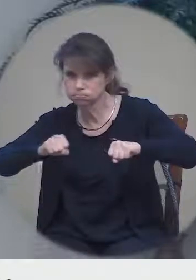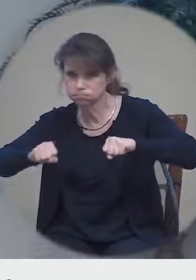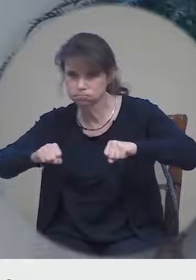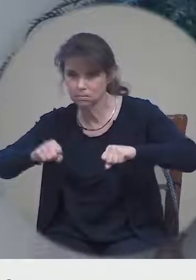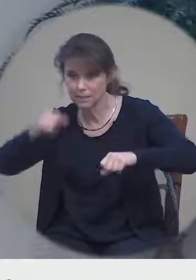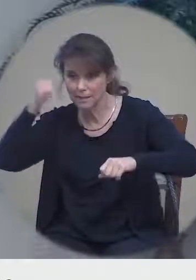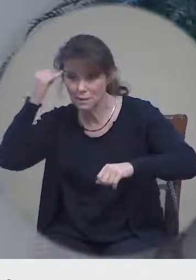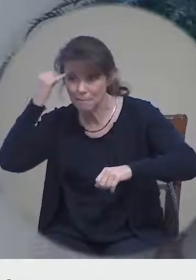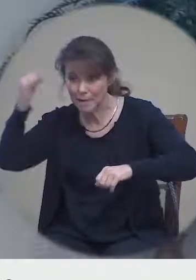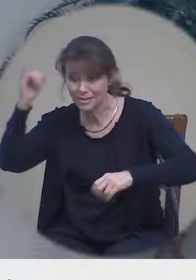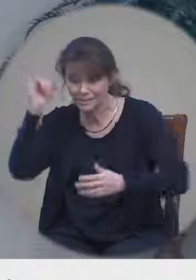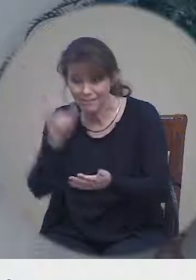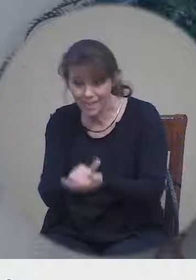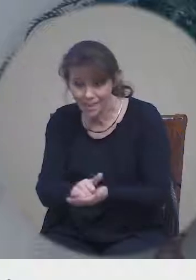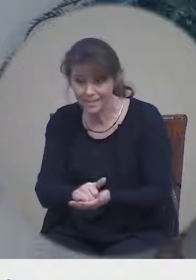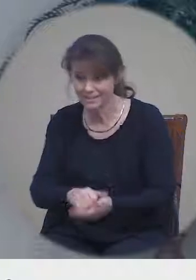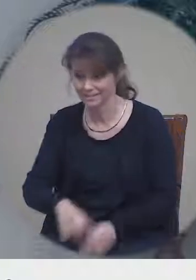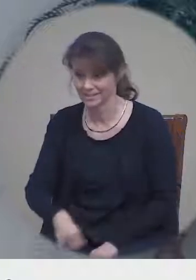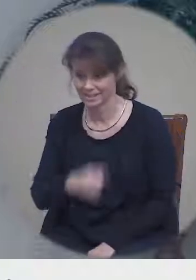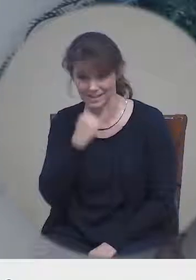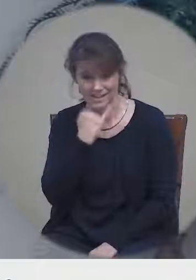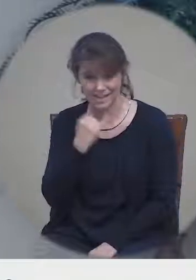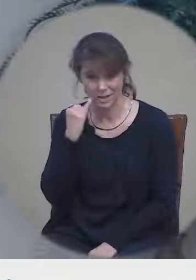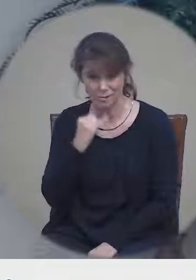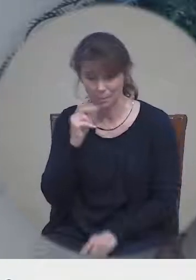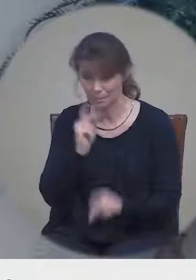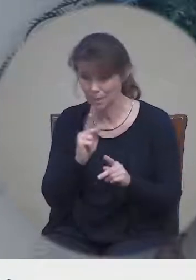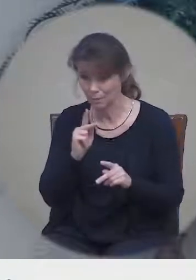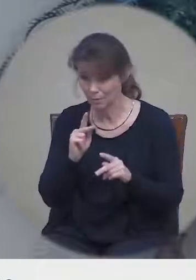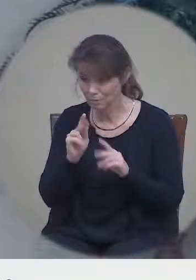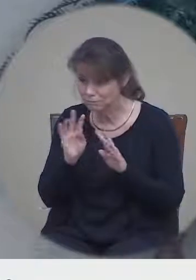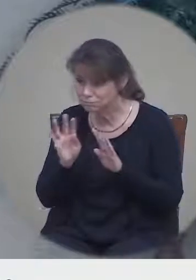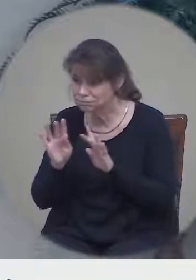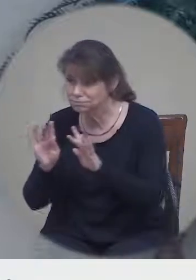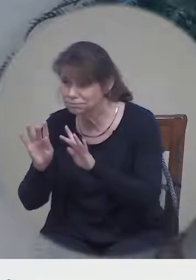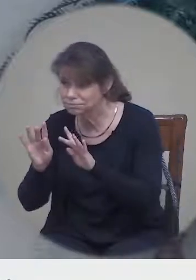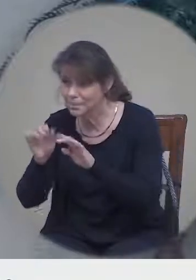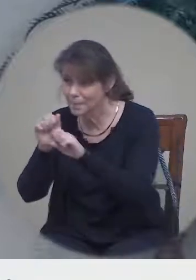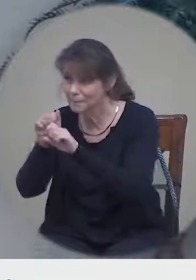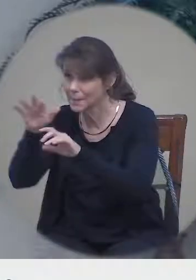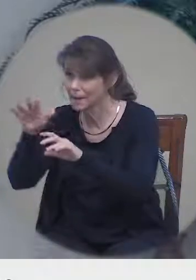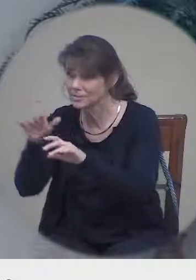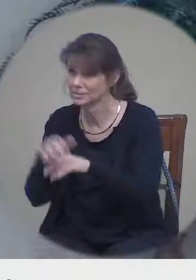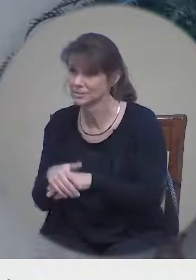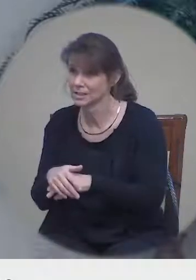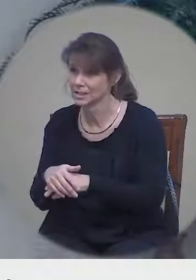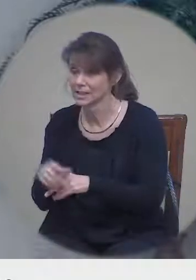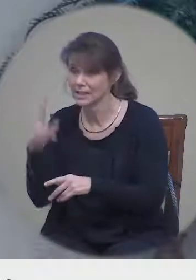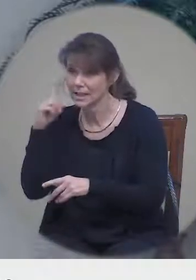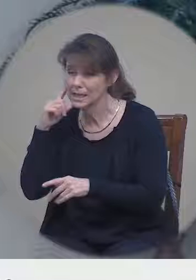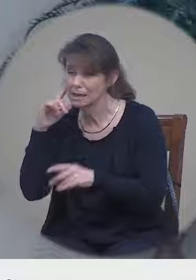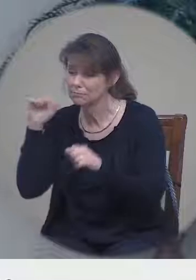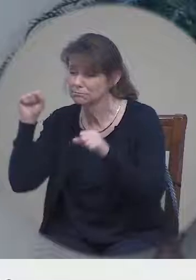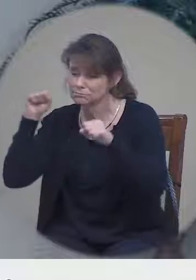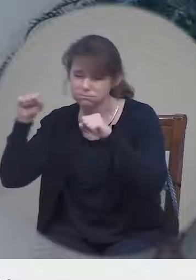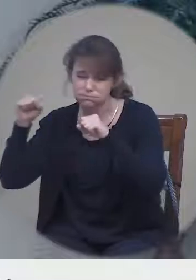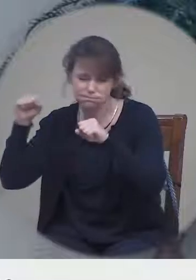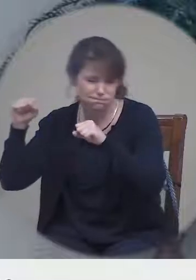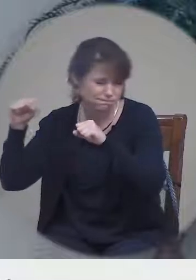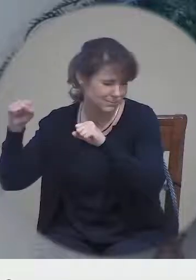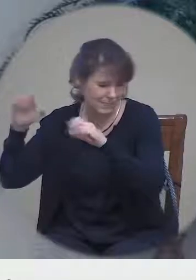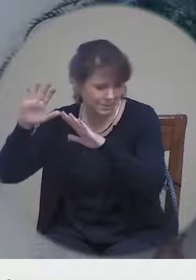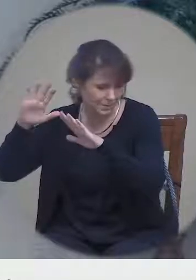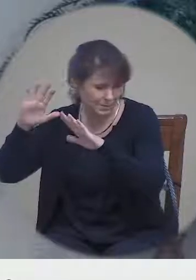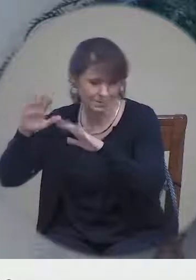and to actually hear the words that the Lord are speaking to you, so much so that afterwards they came to Moses and